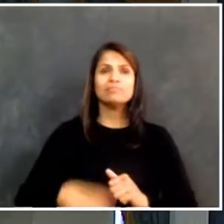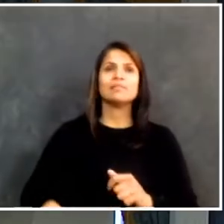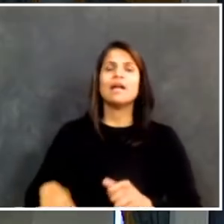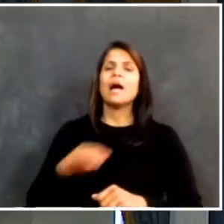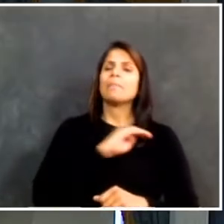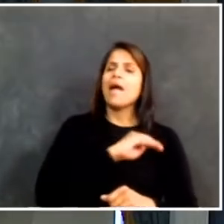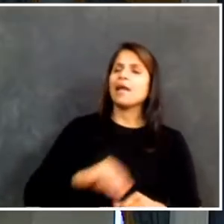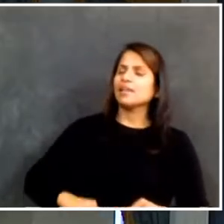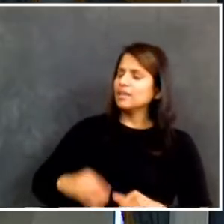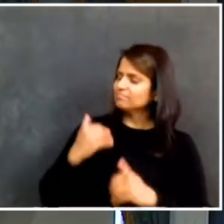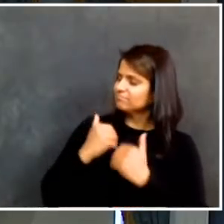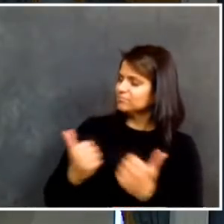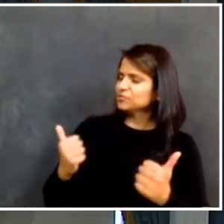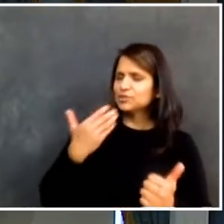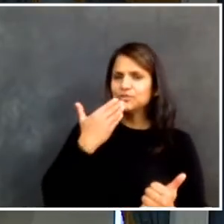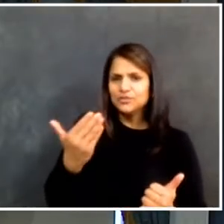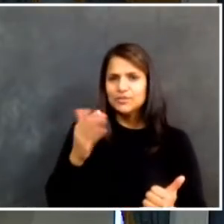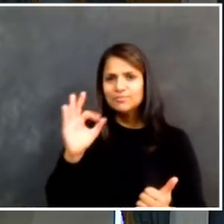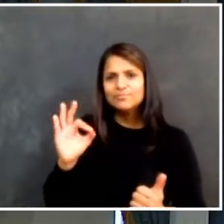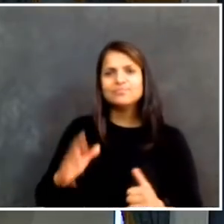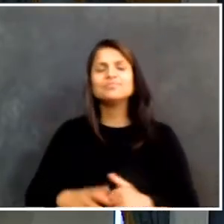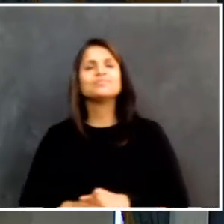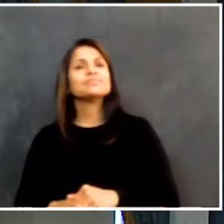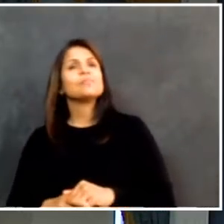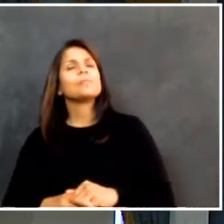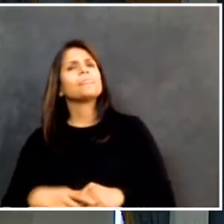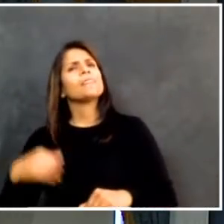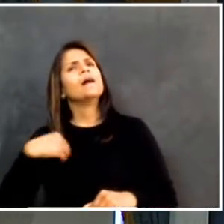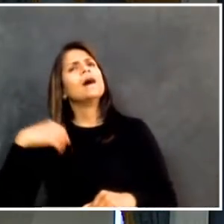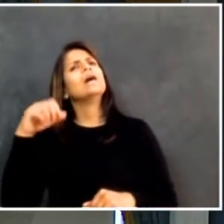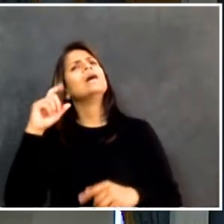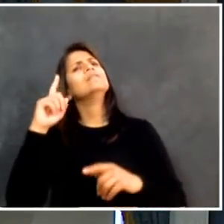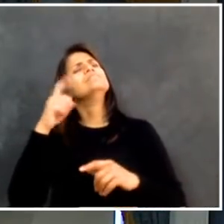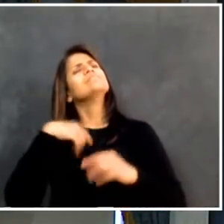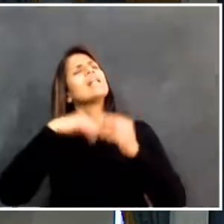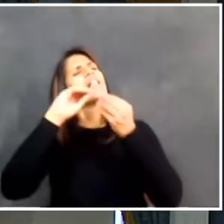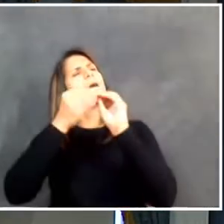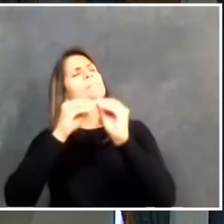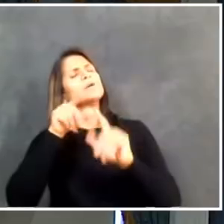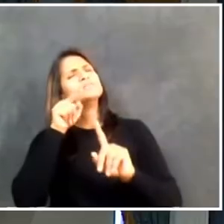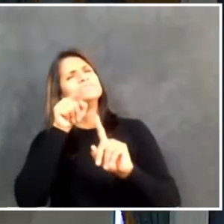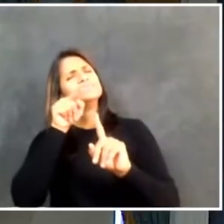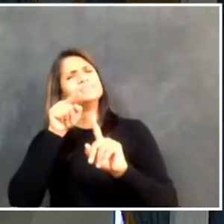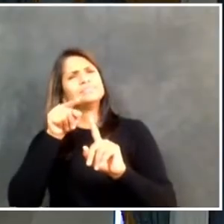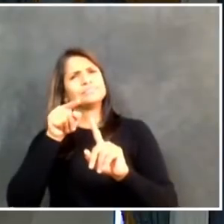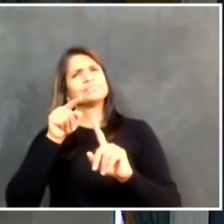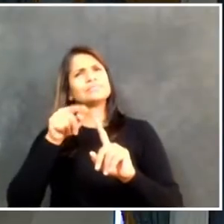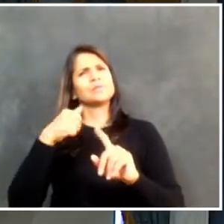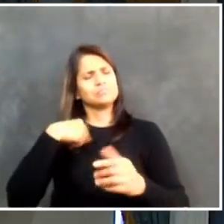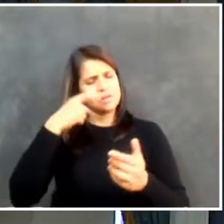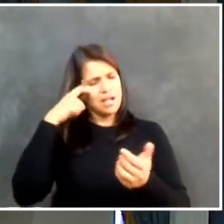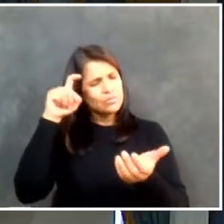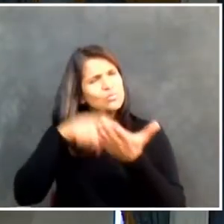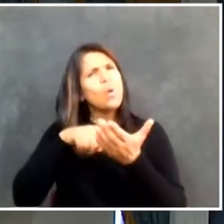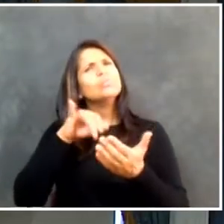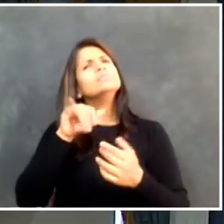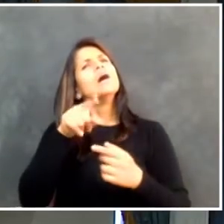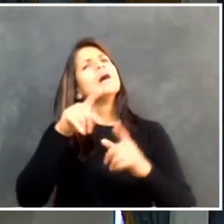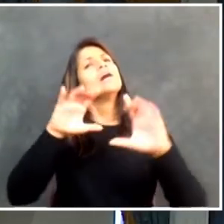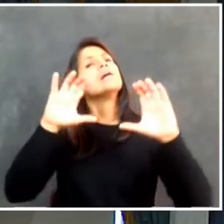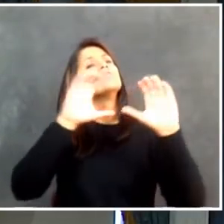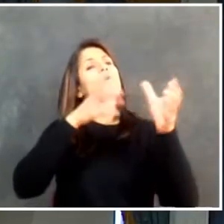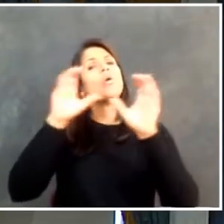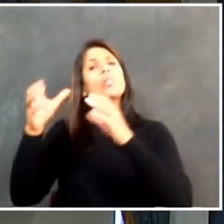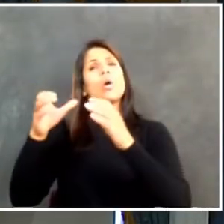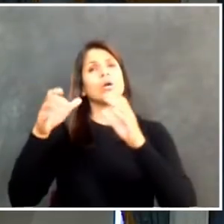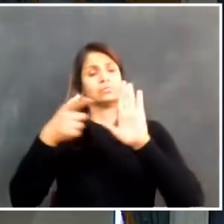health department as non-COVID were up by 3,000 for that same time period. And it was largely asked by Gloria and answered. But what